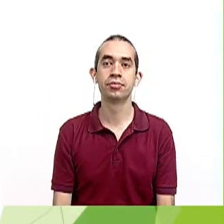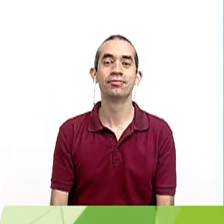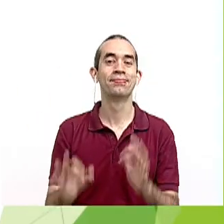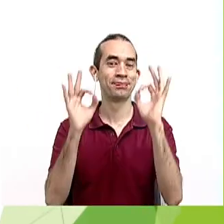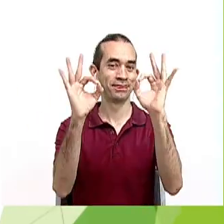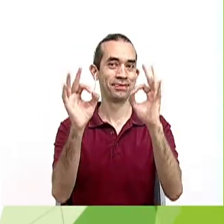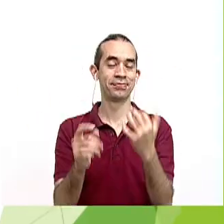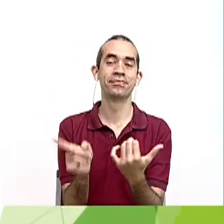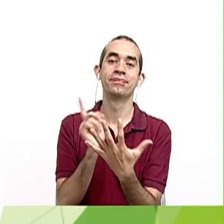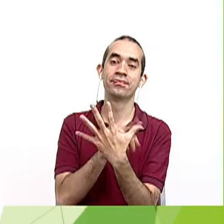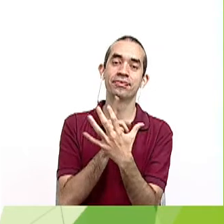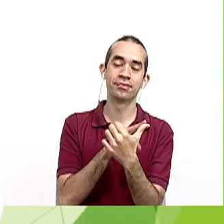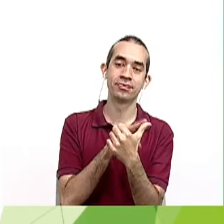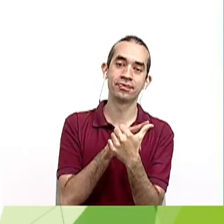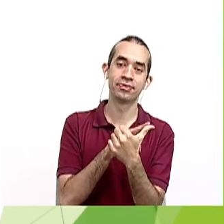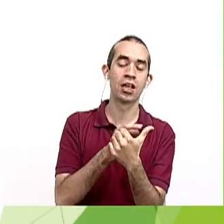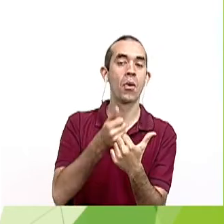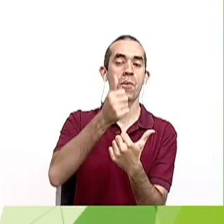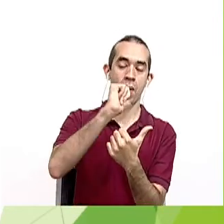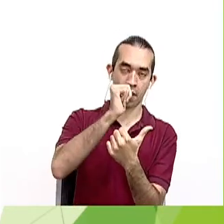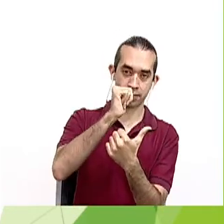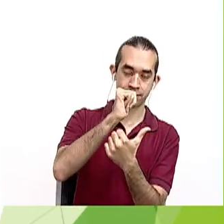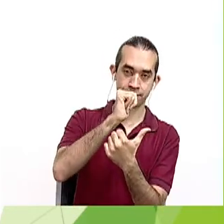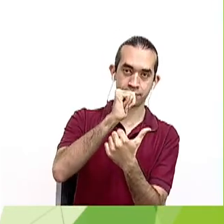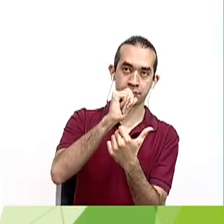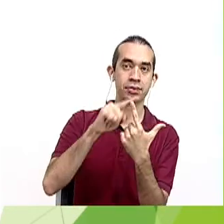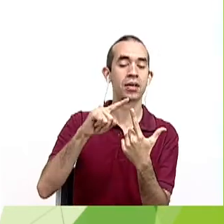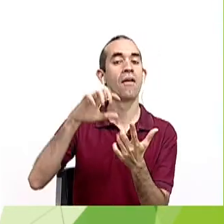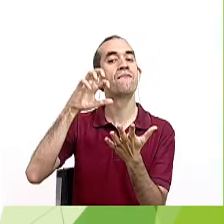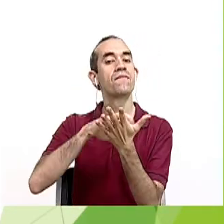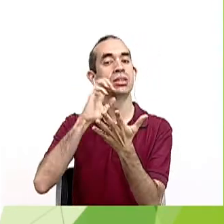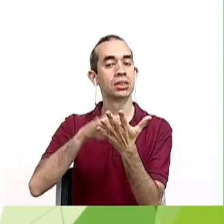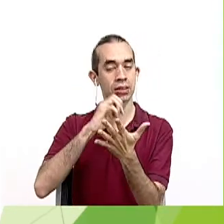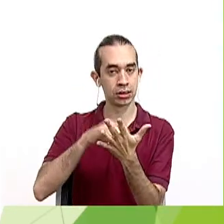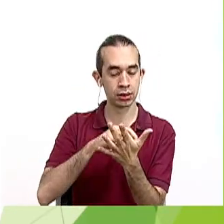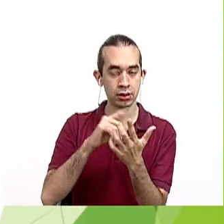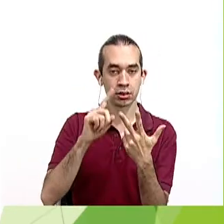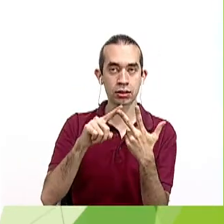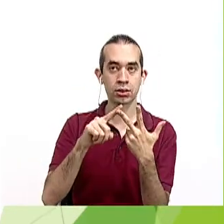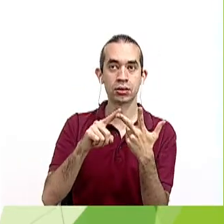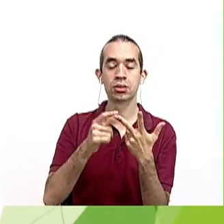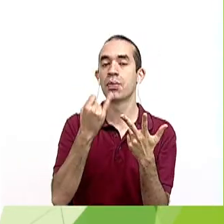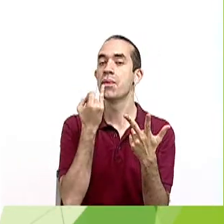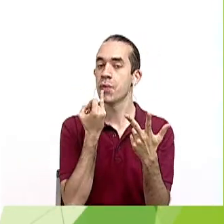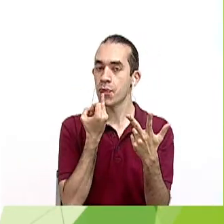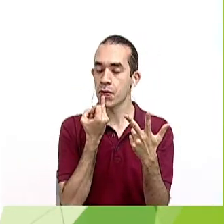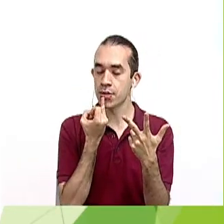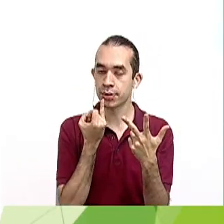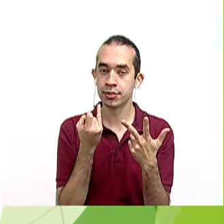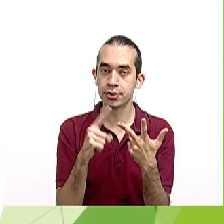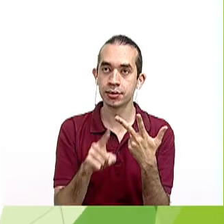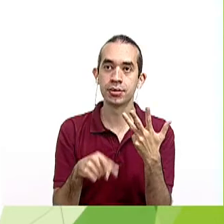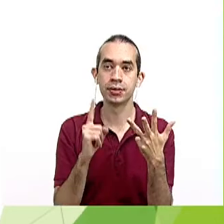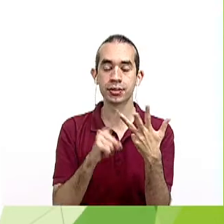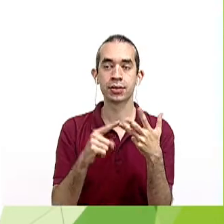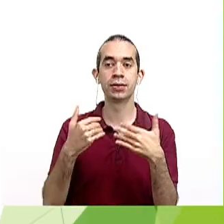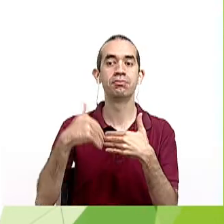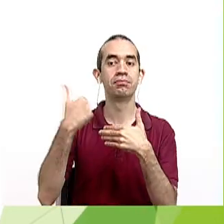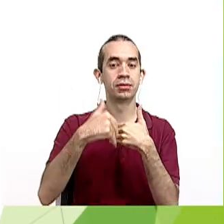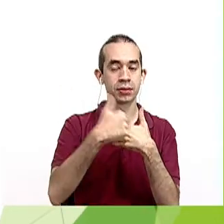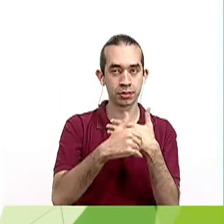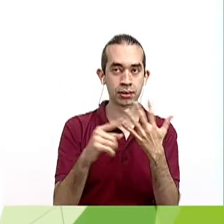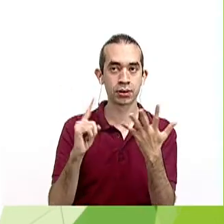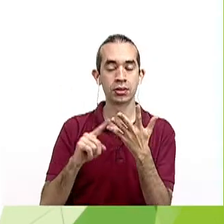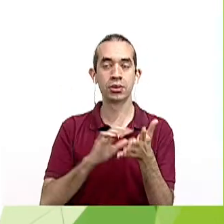Very good. We have the word water, rice, juice, bread,